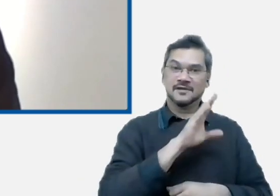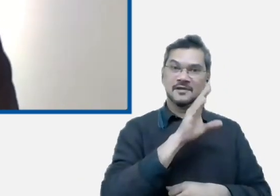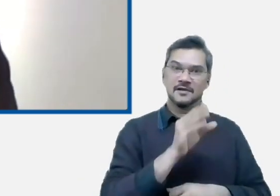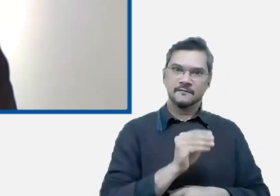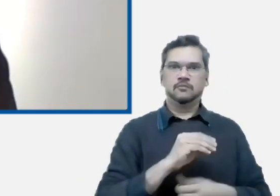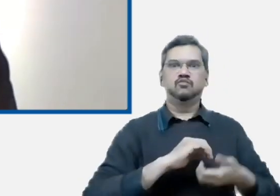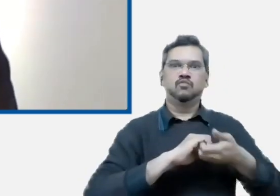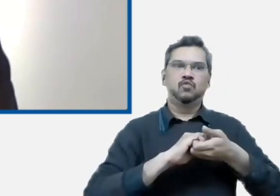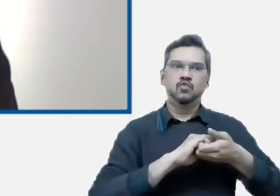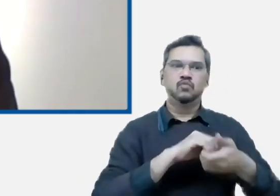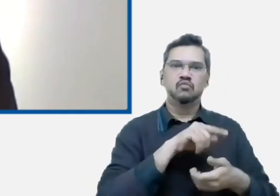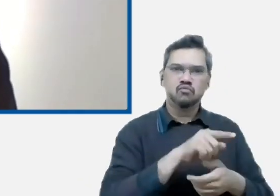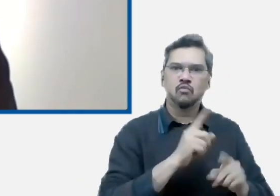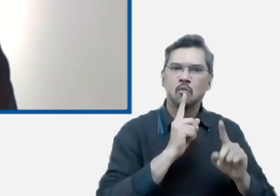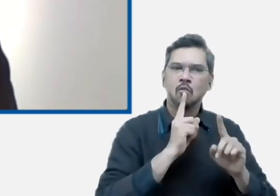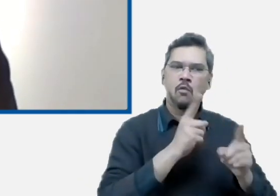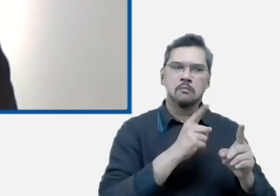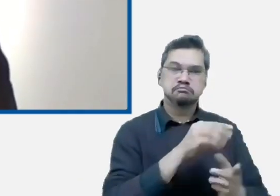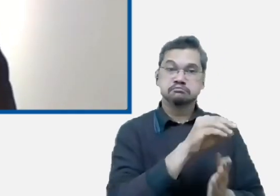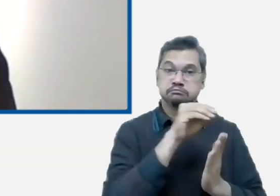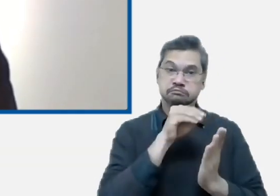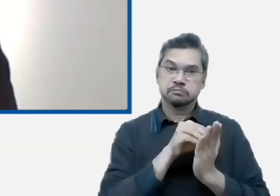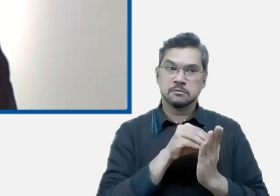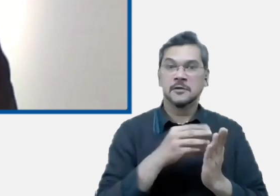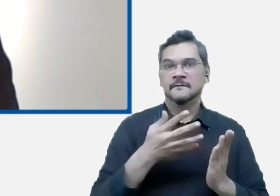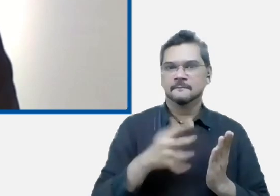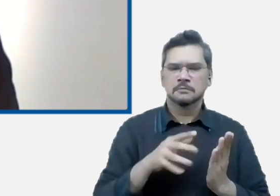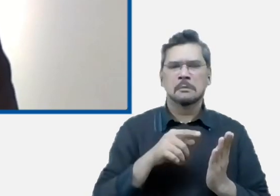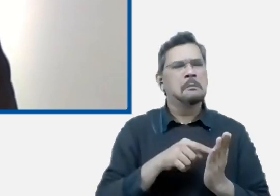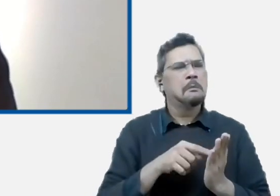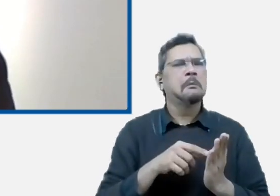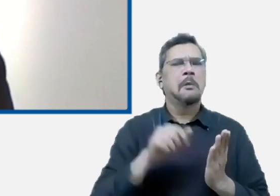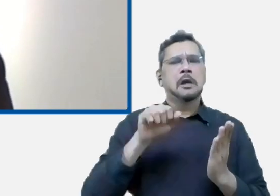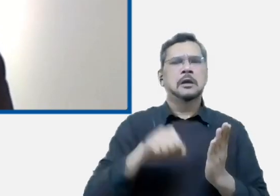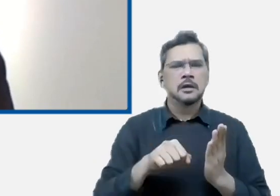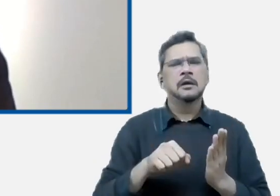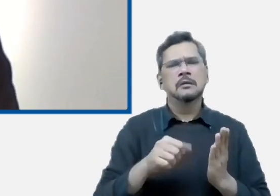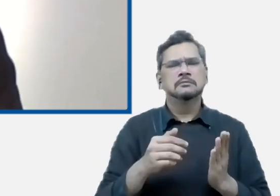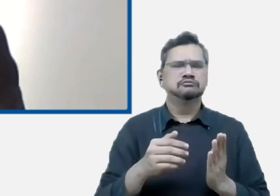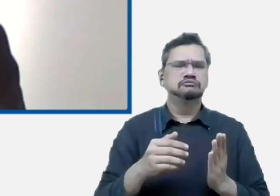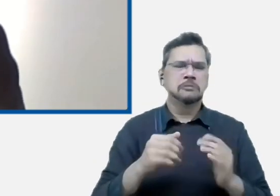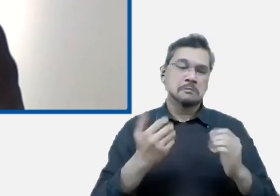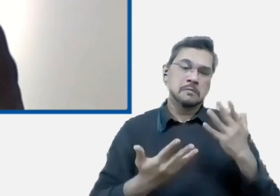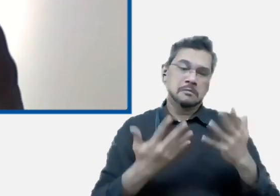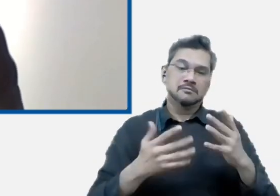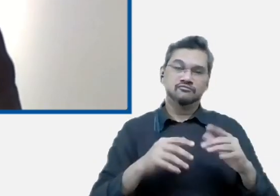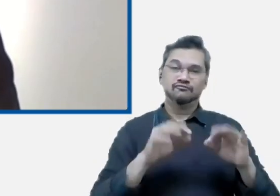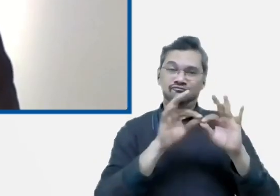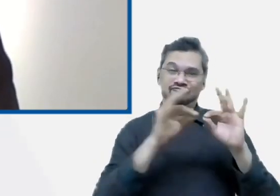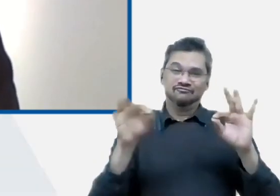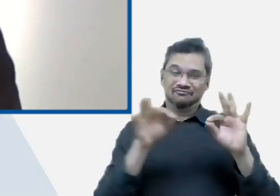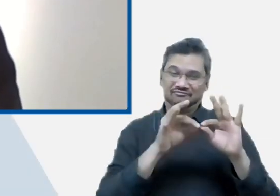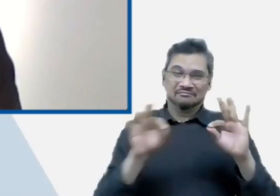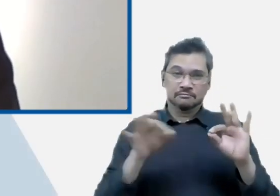matter of compressing some of the paragraphs, since to avoid duplication or repetition. Other than